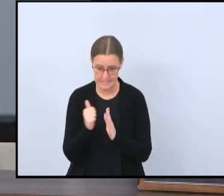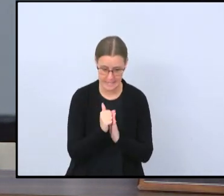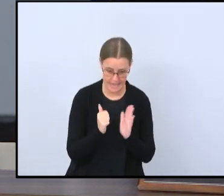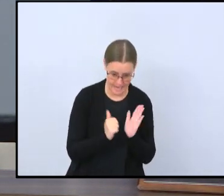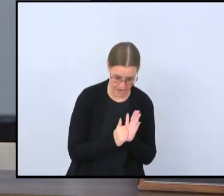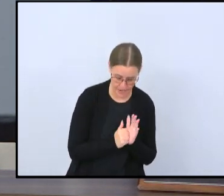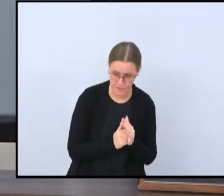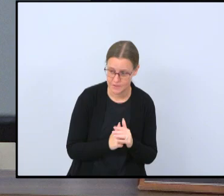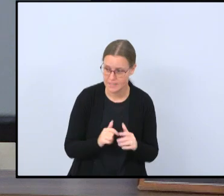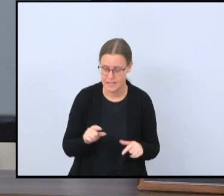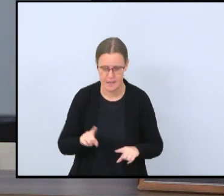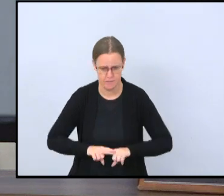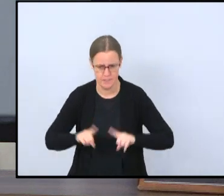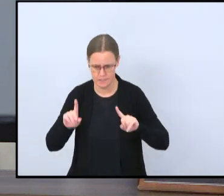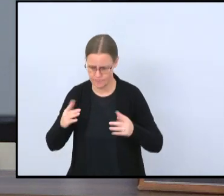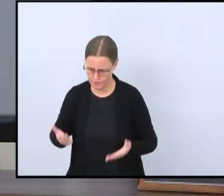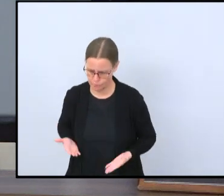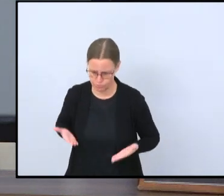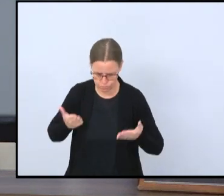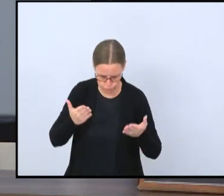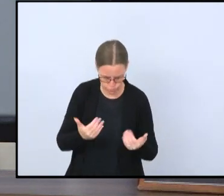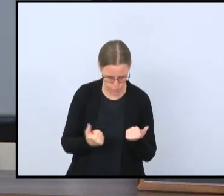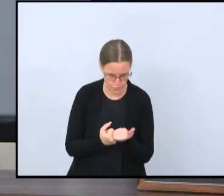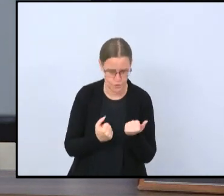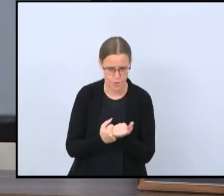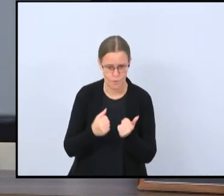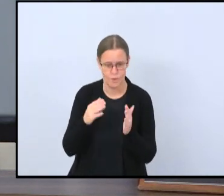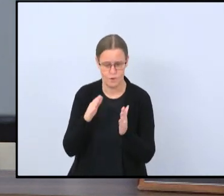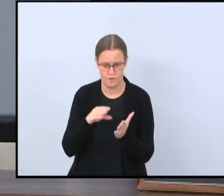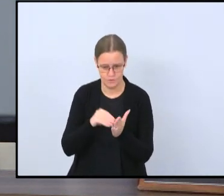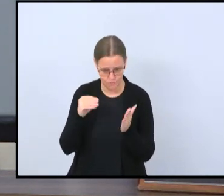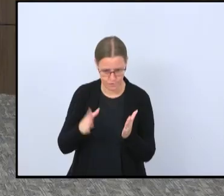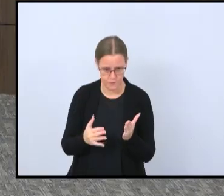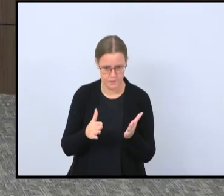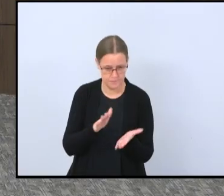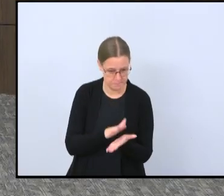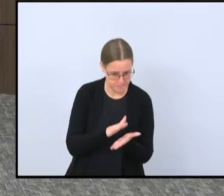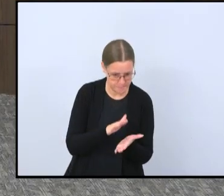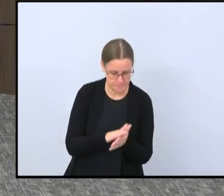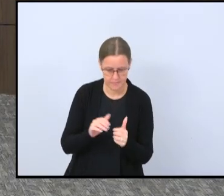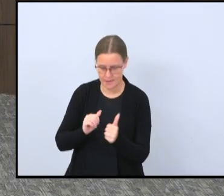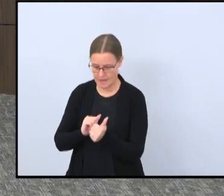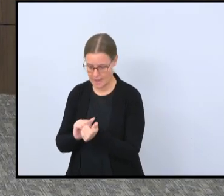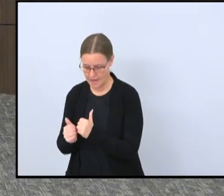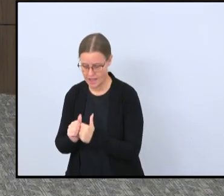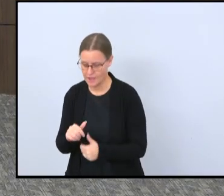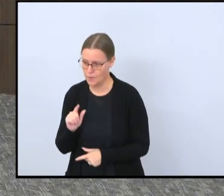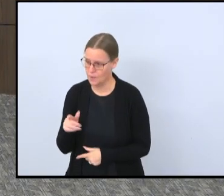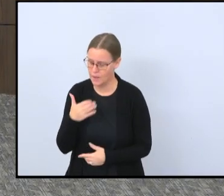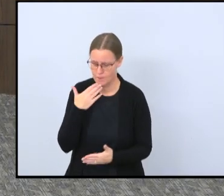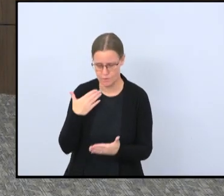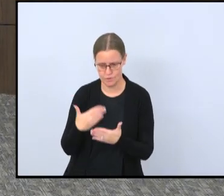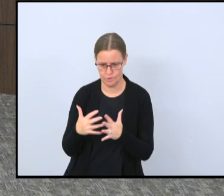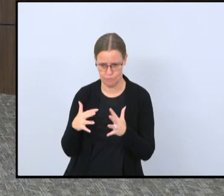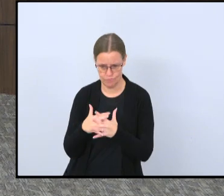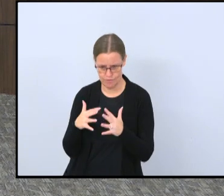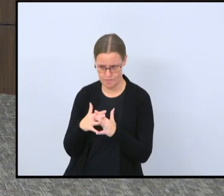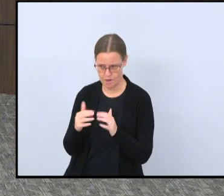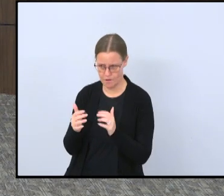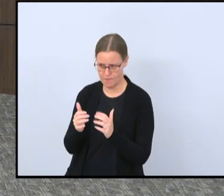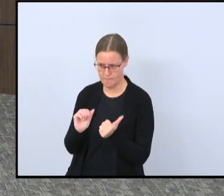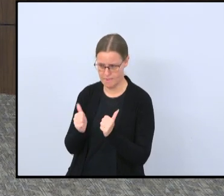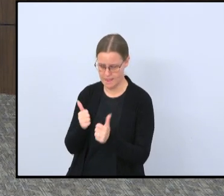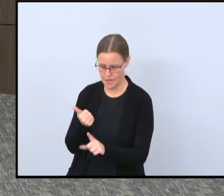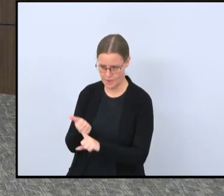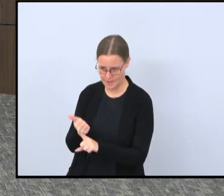bringing a holistic approach to supporting students academically and athletically. Foster was a standout football player as a student athlete at